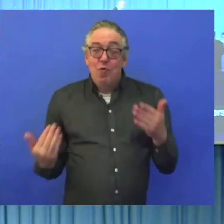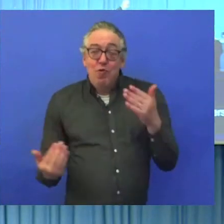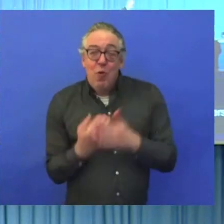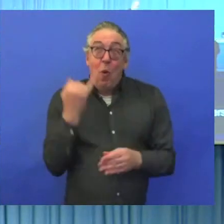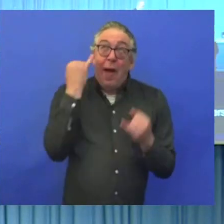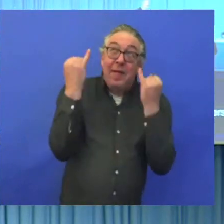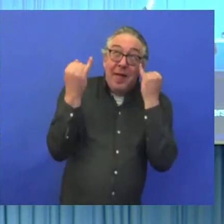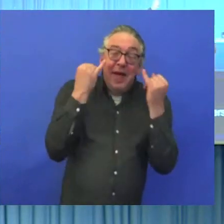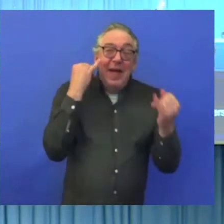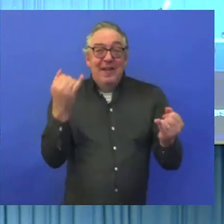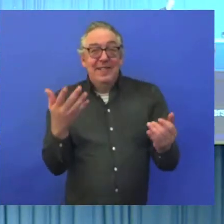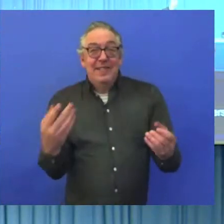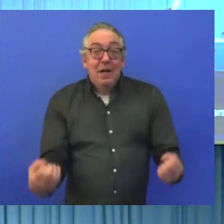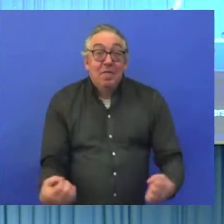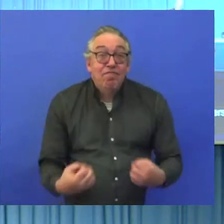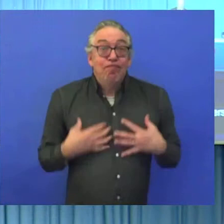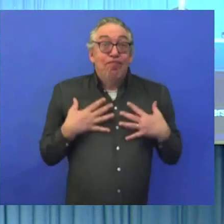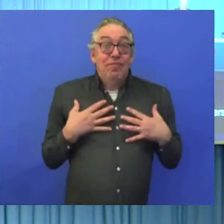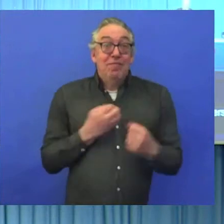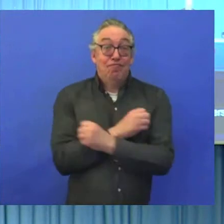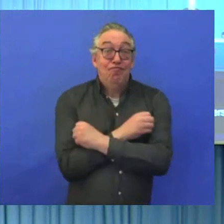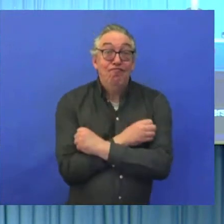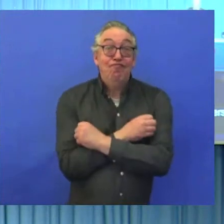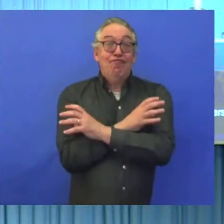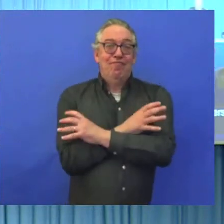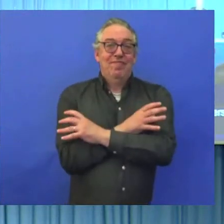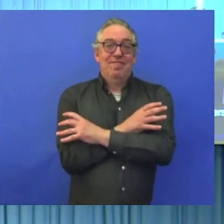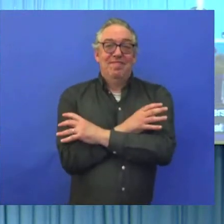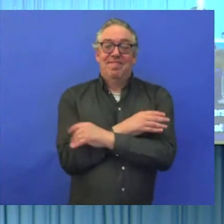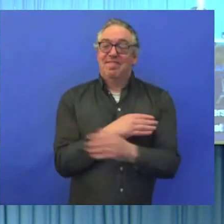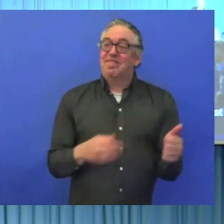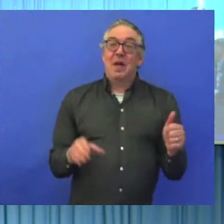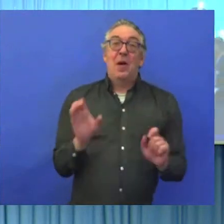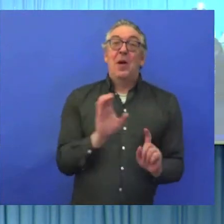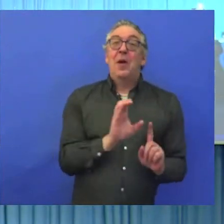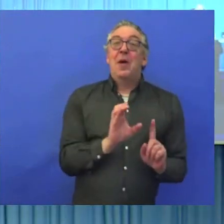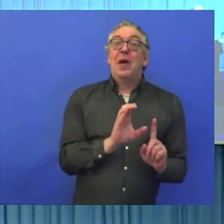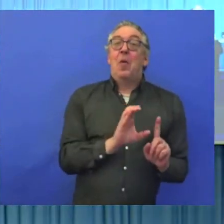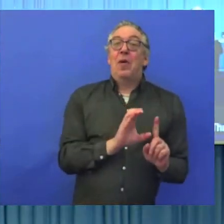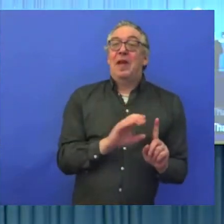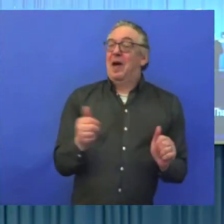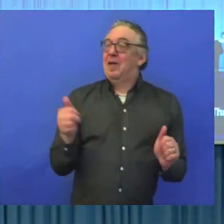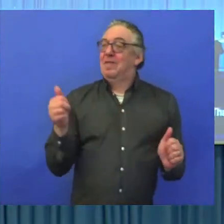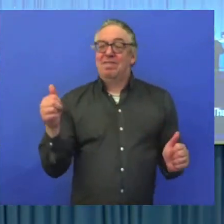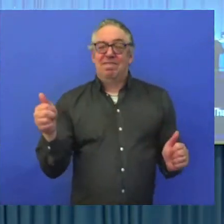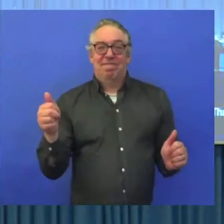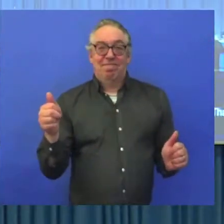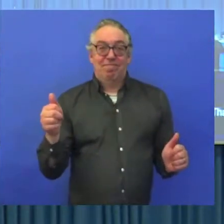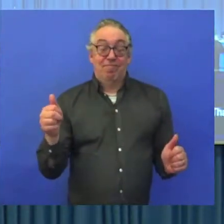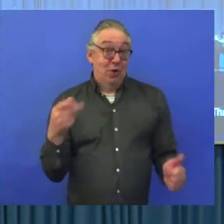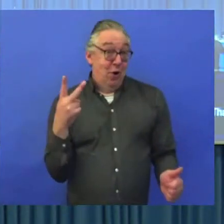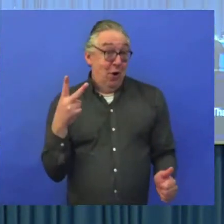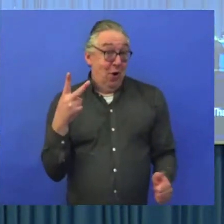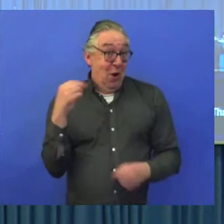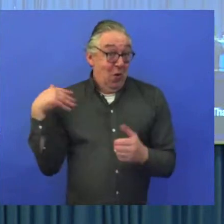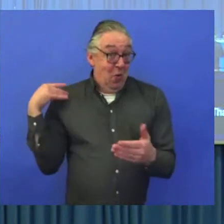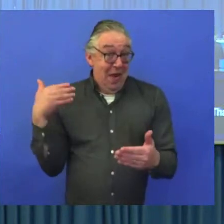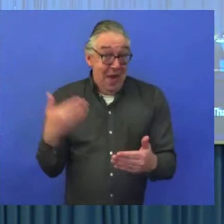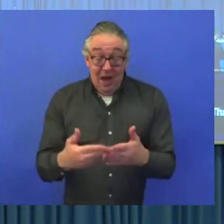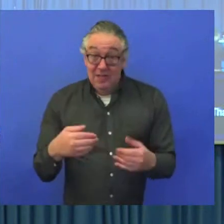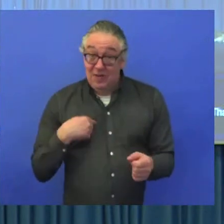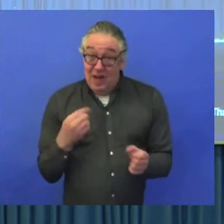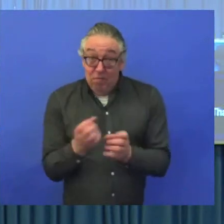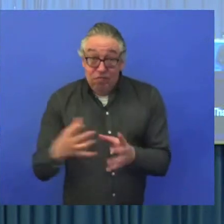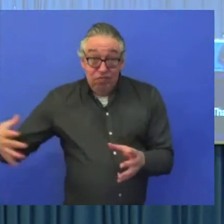Thank you, thank you. You certainly have been doing a lot in the last 2 years, absolutely. And just to say thank you